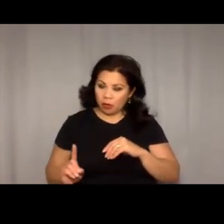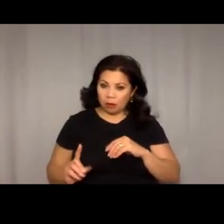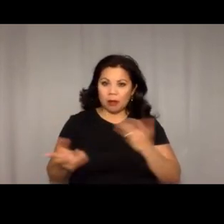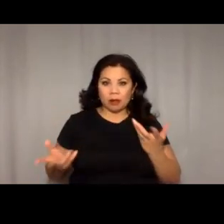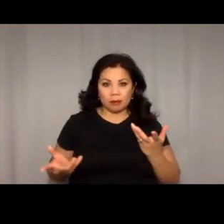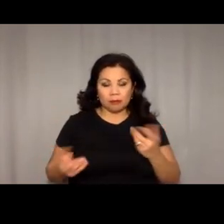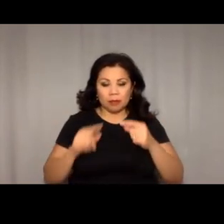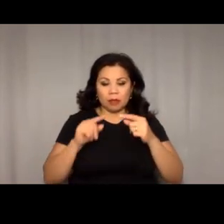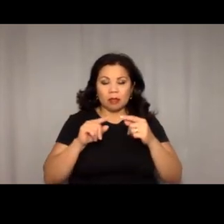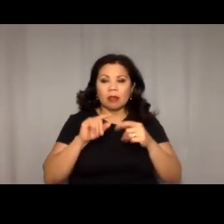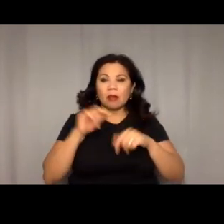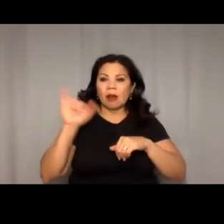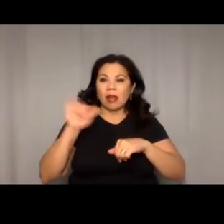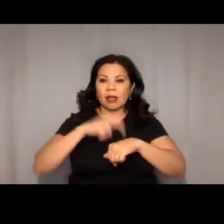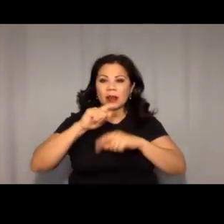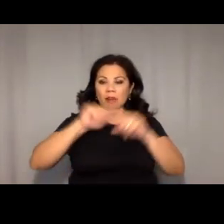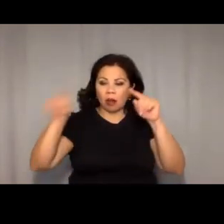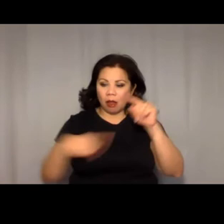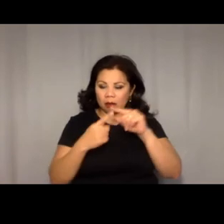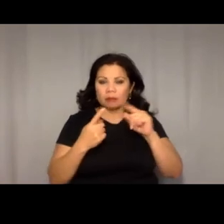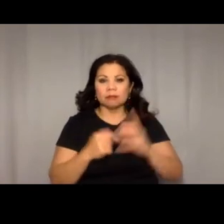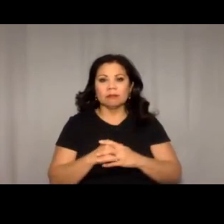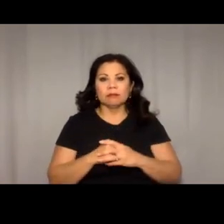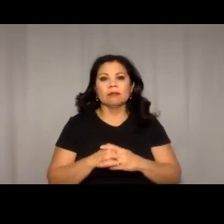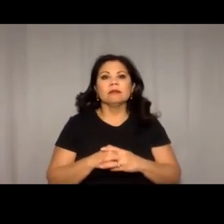So go clockwise.